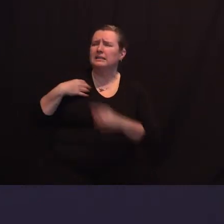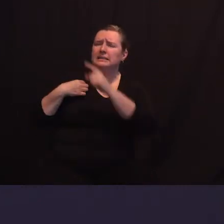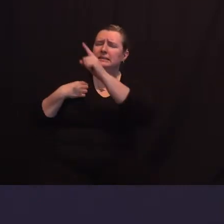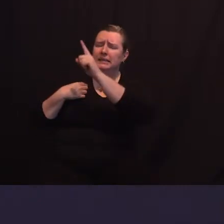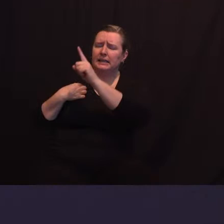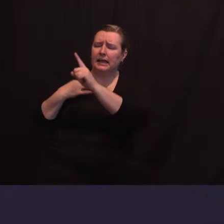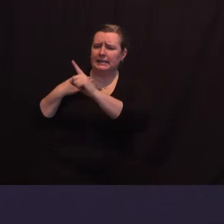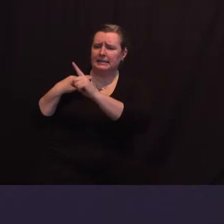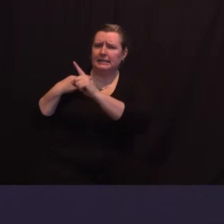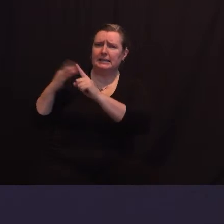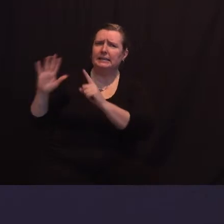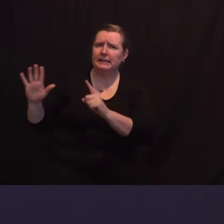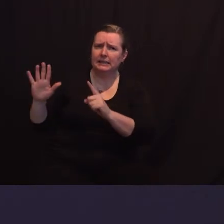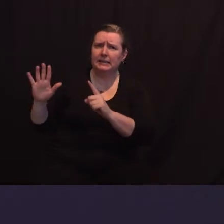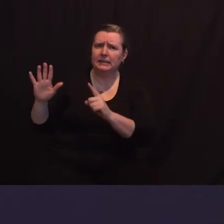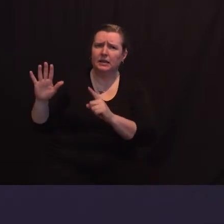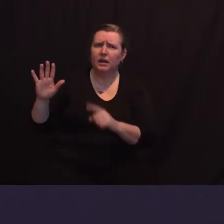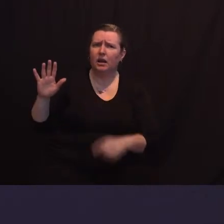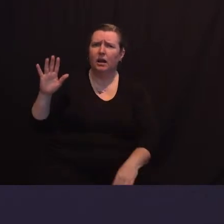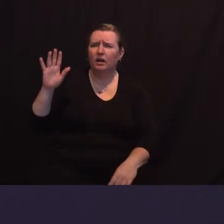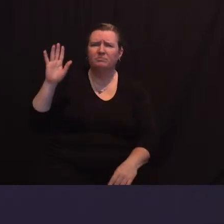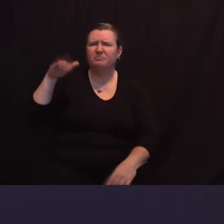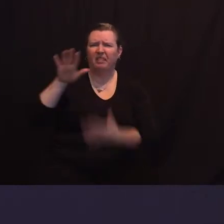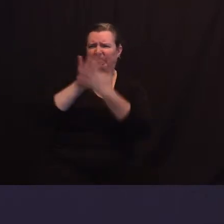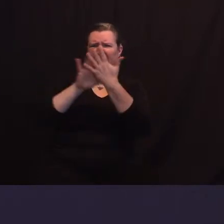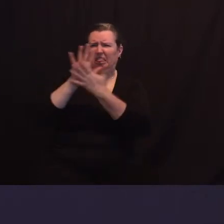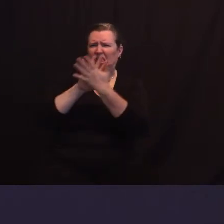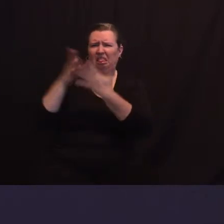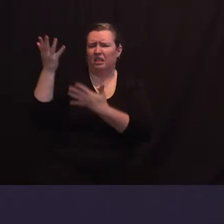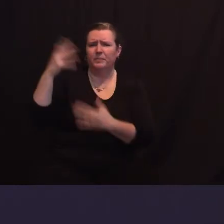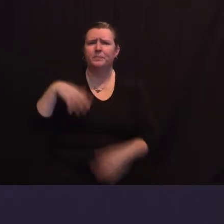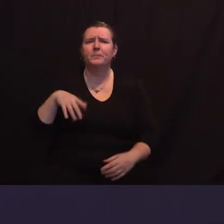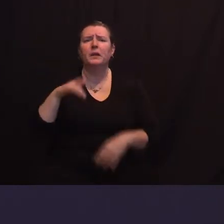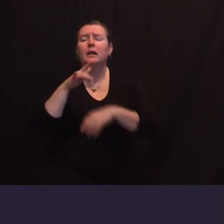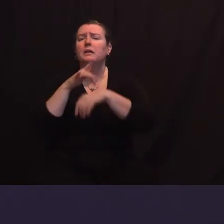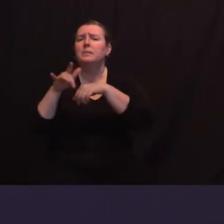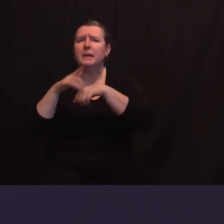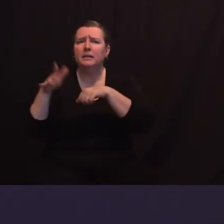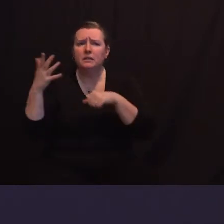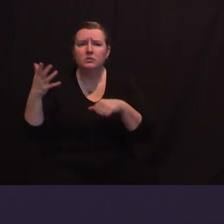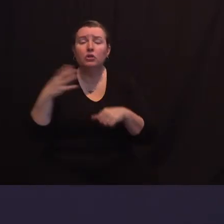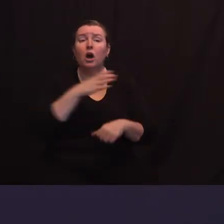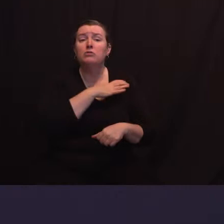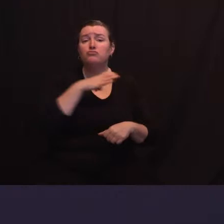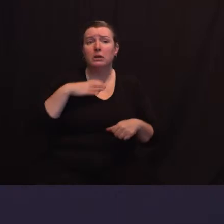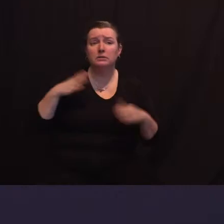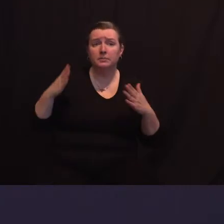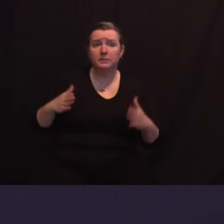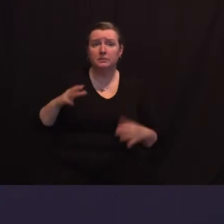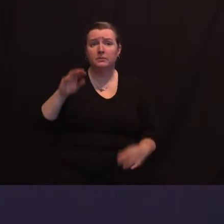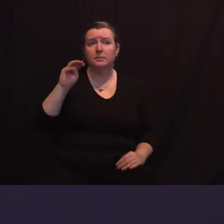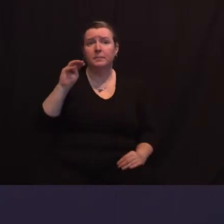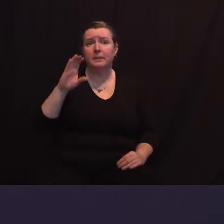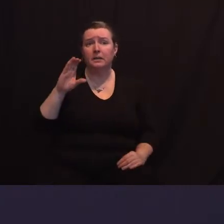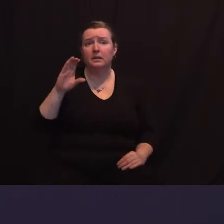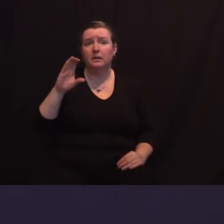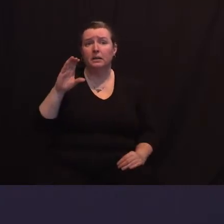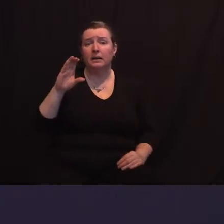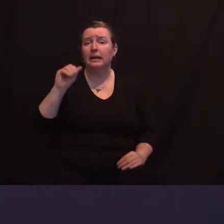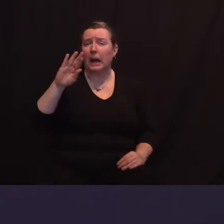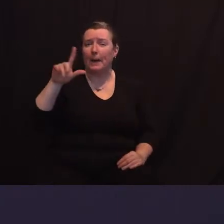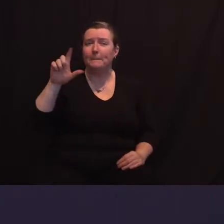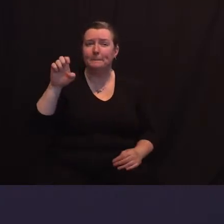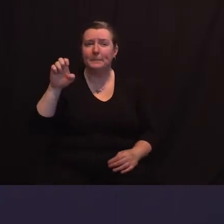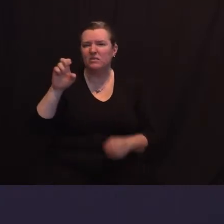Separately, on the filling of vacant cabinet posts, so Commissioner Catherine McCabe resigned to move, actually I'm not sure,